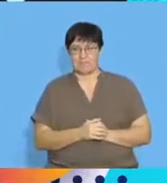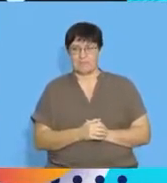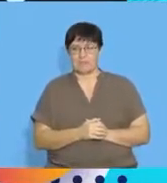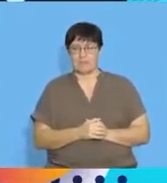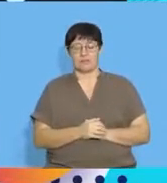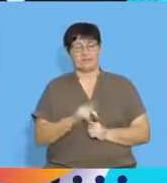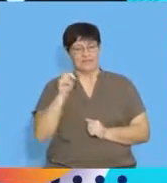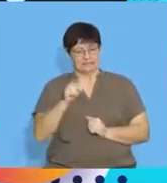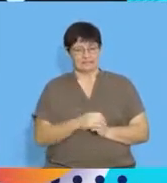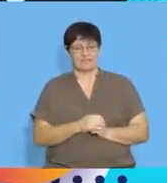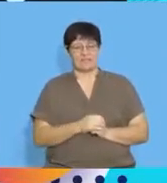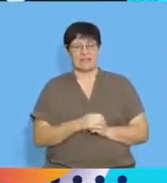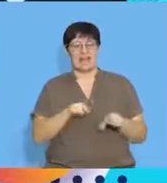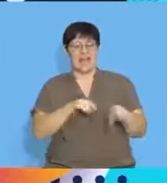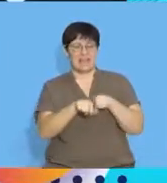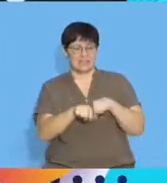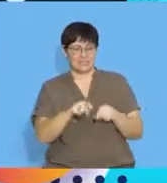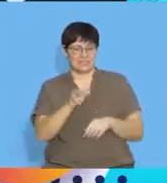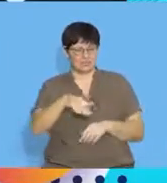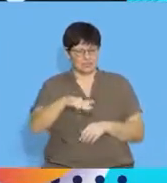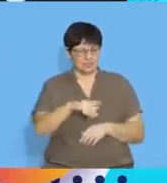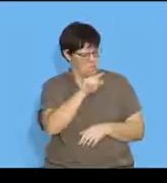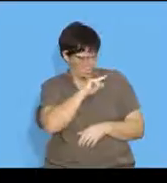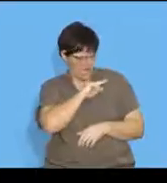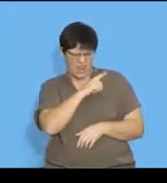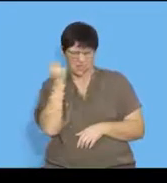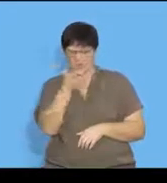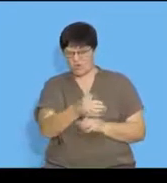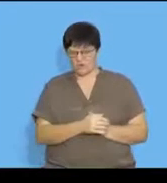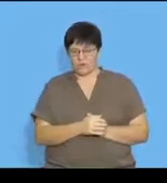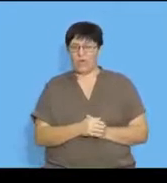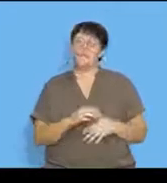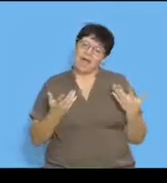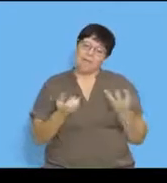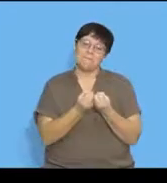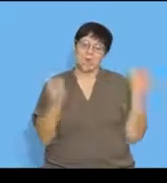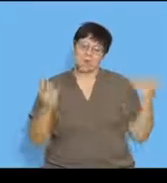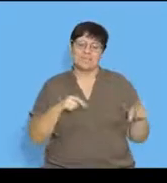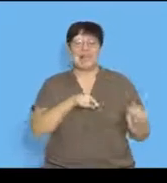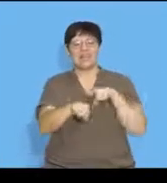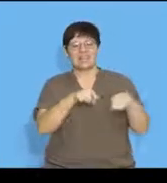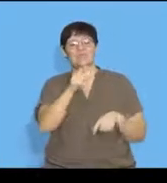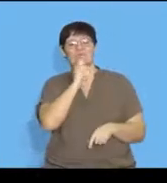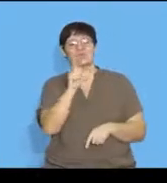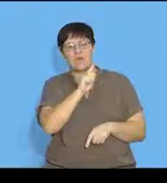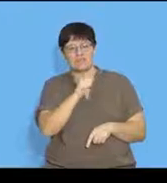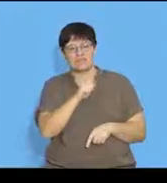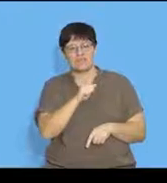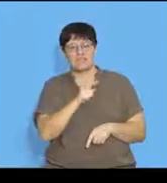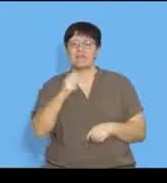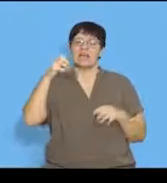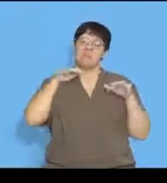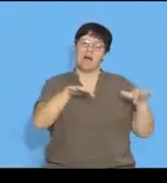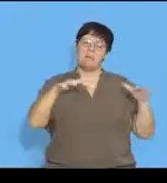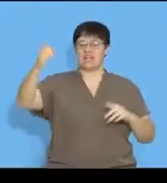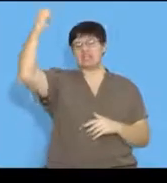Right, athlete's foot. Why is it called athlete's foot? Because generally athletes use public showers when